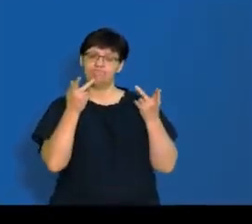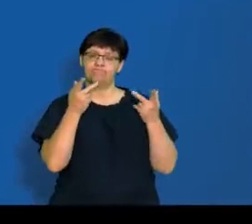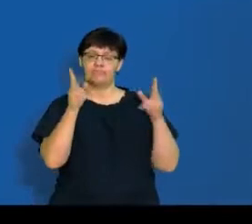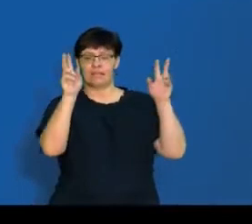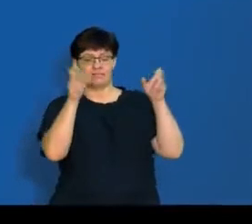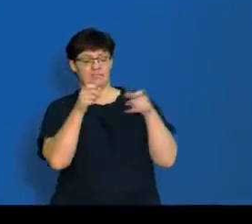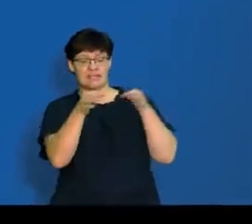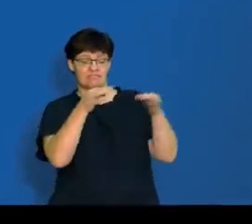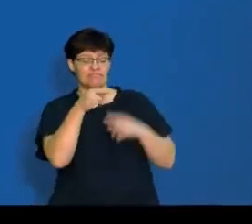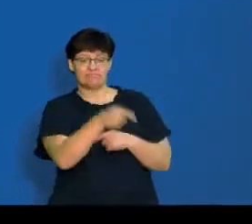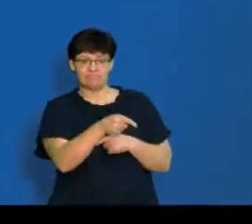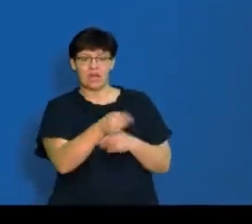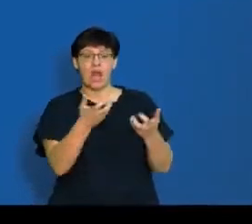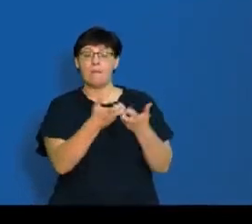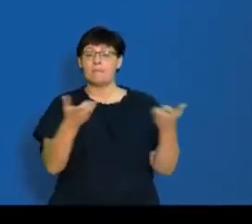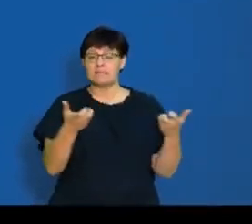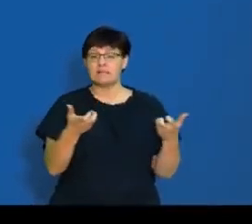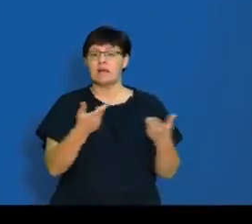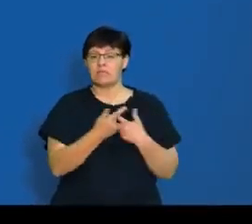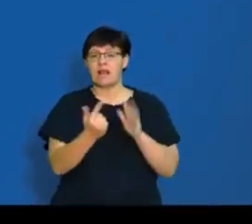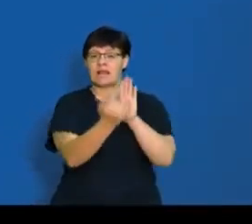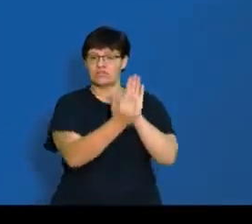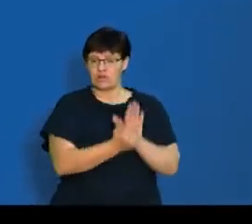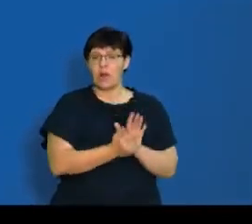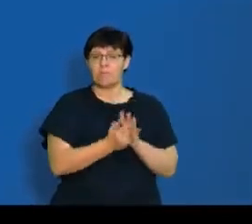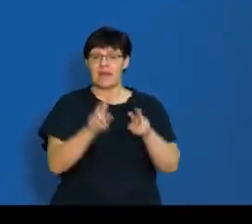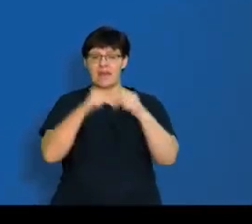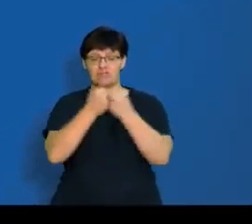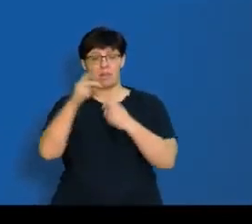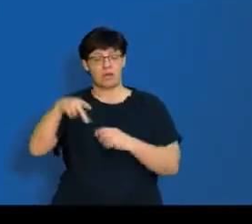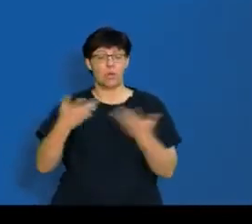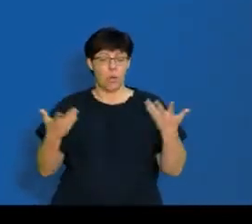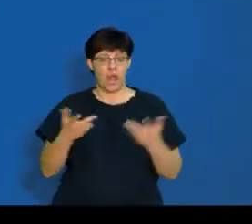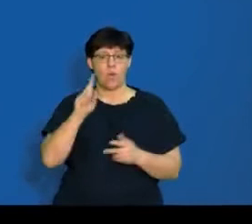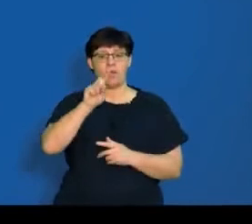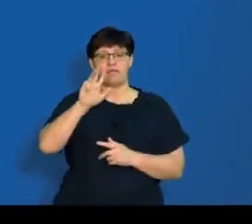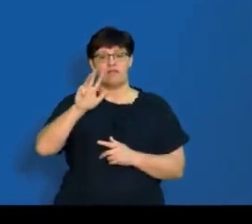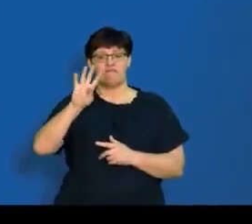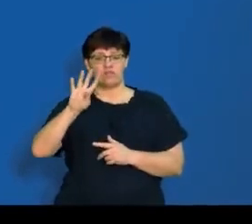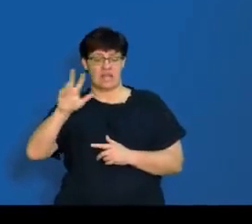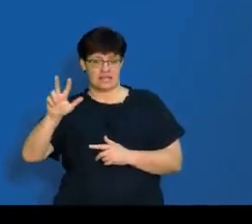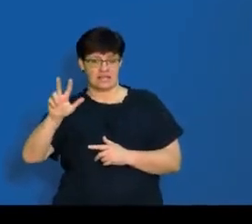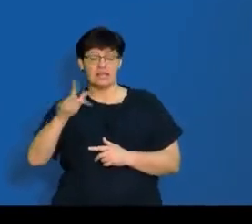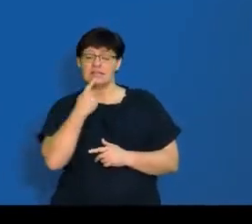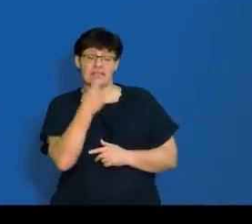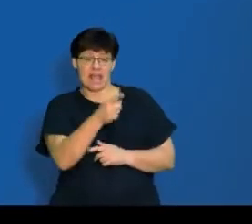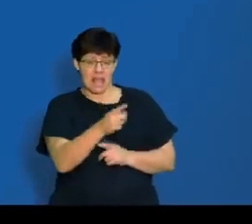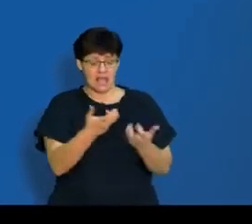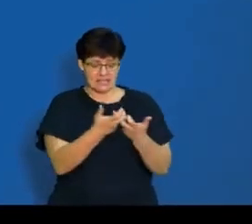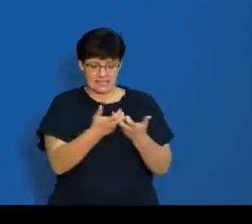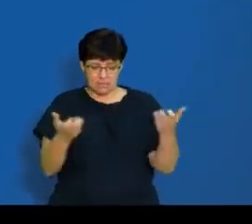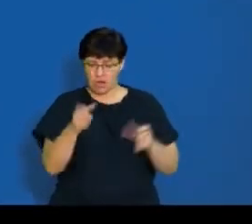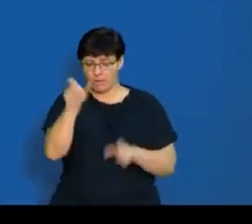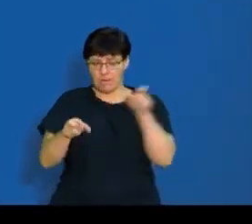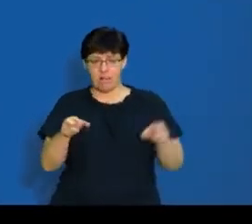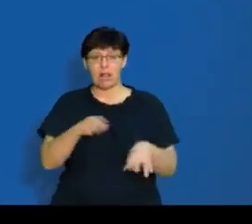from source A. Apartheid was legislated by the National Party in 1948 that stipulated the separation of